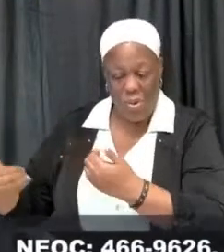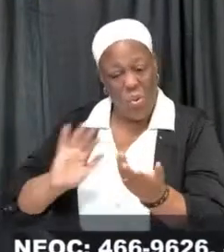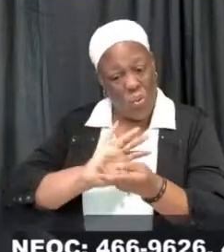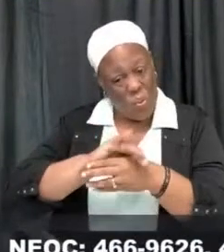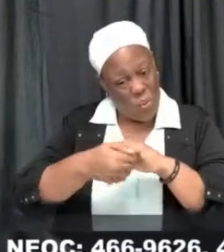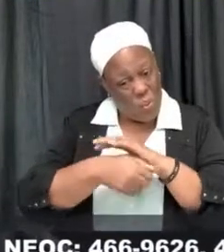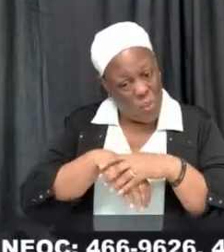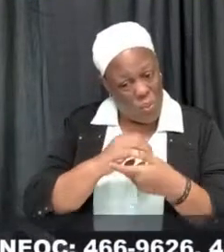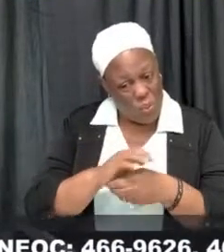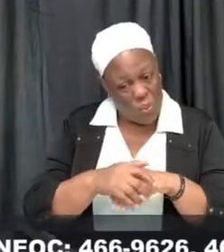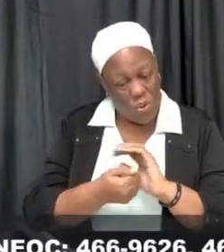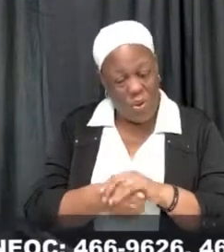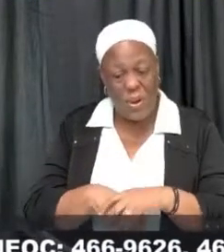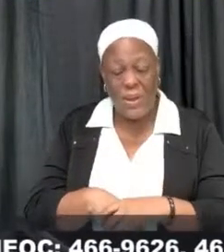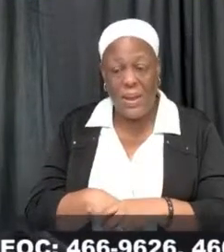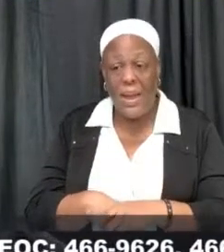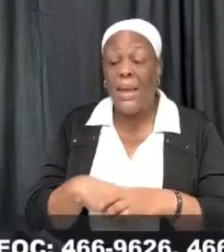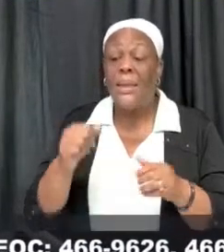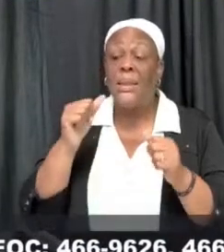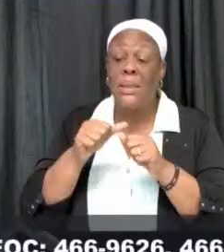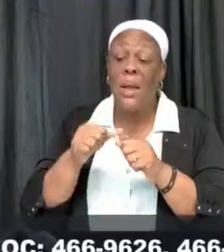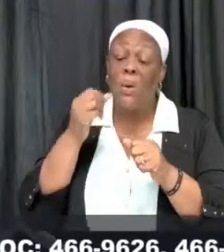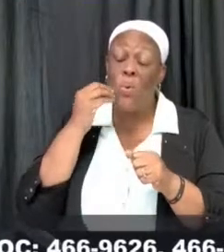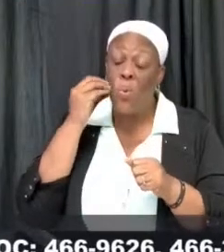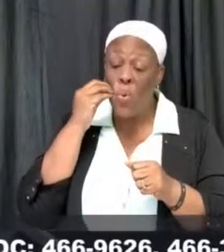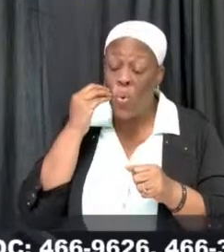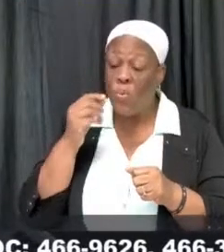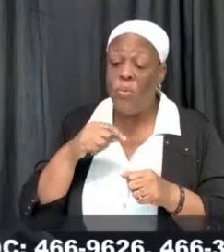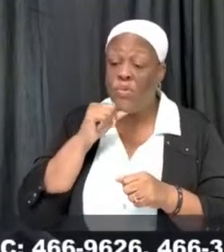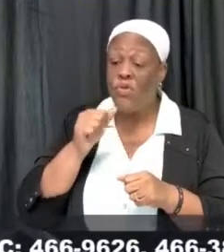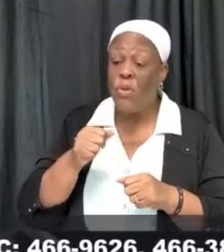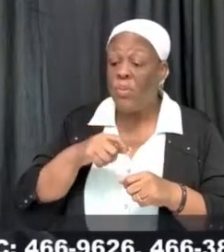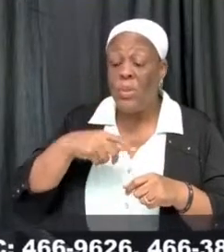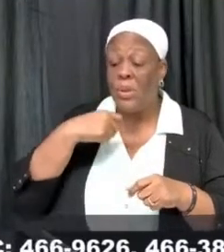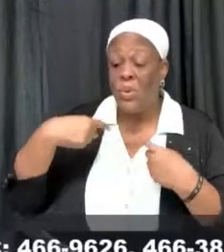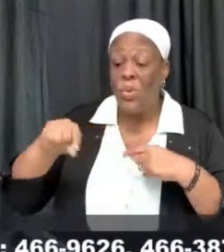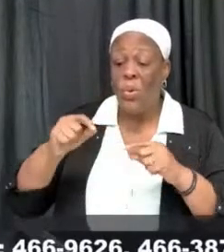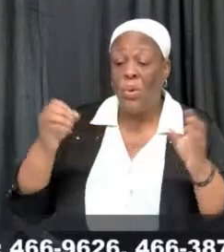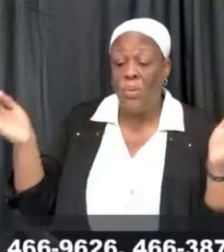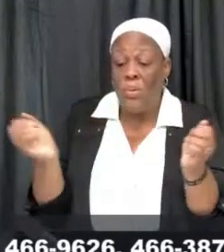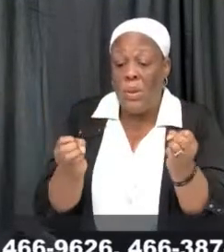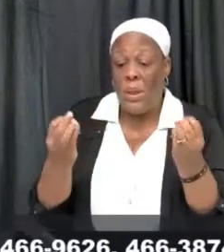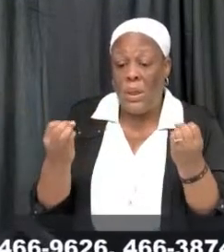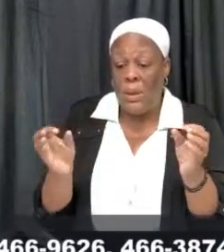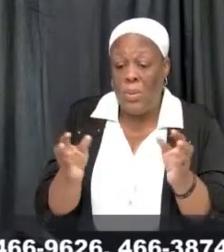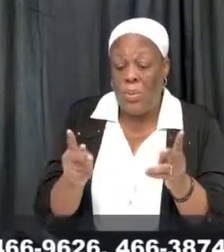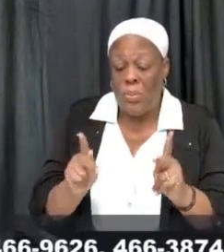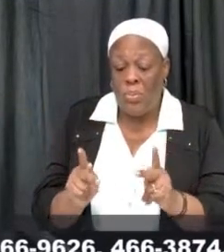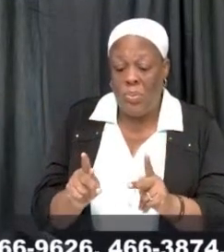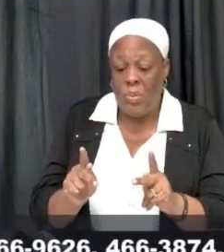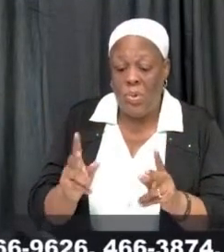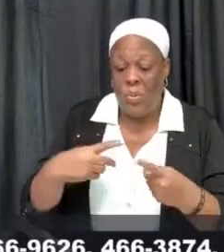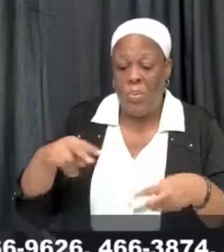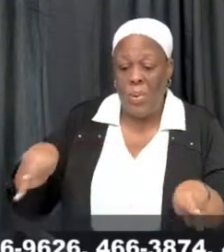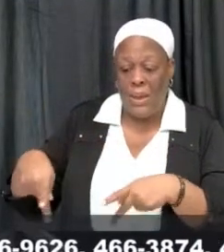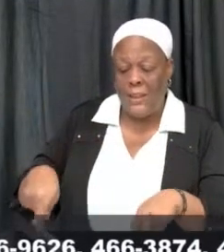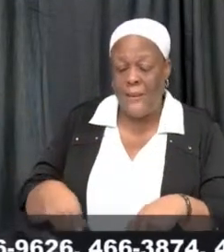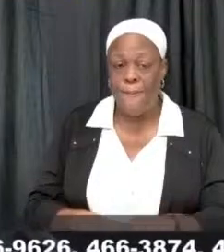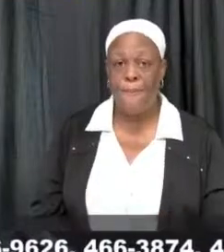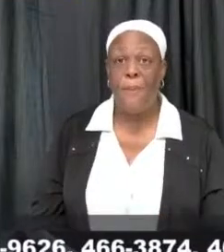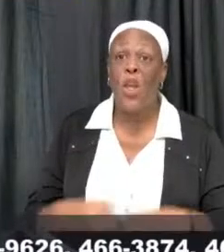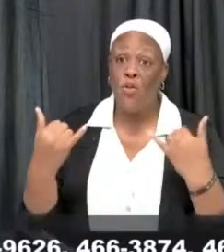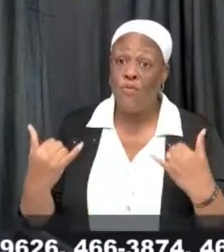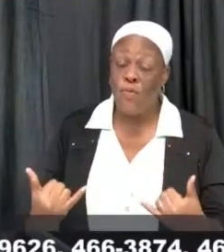and maintain physical distance of 6 feet from other persons. We are now in the vaccination phase of our journey